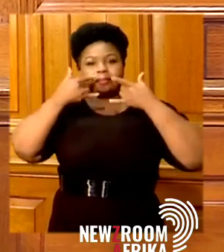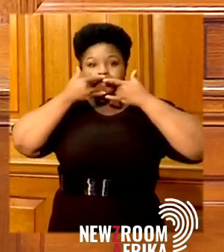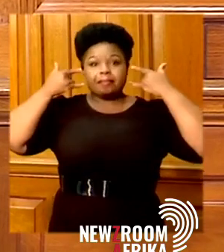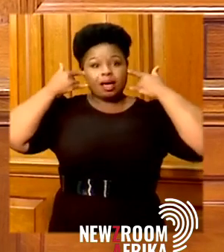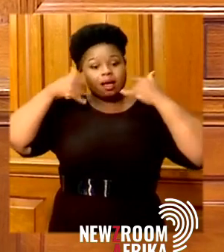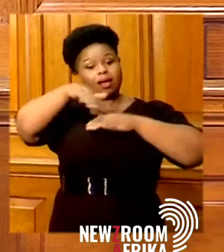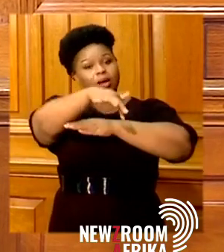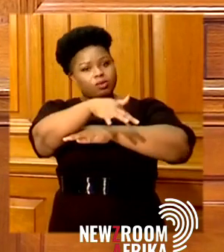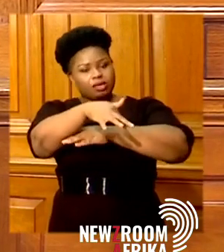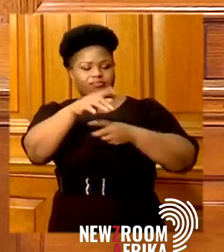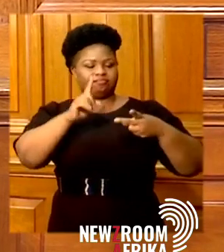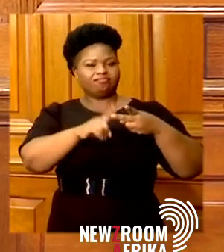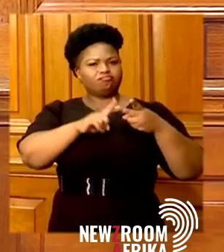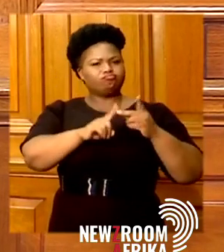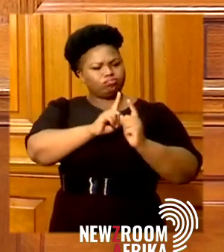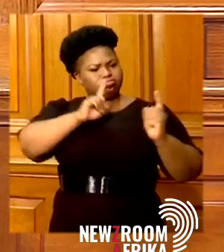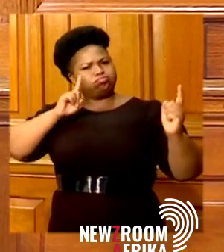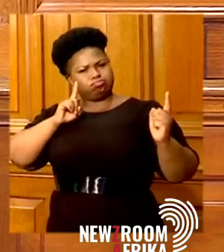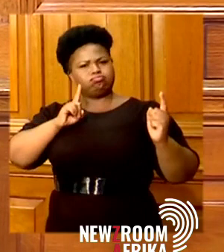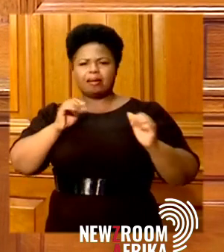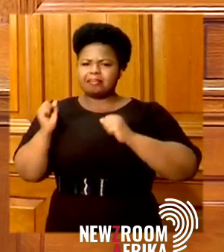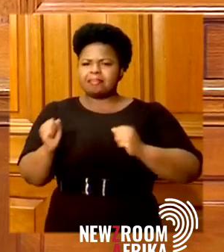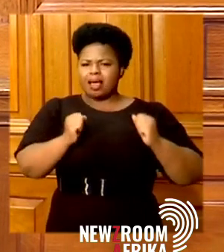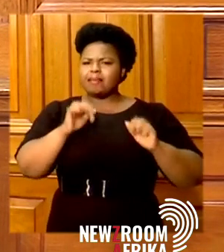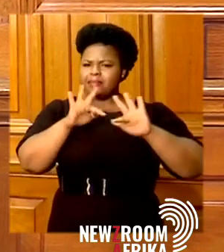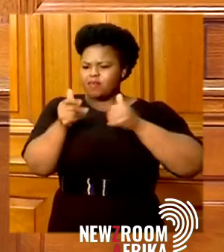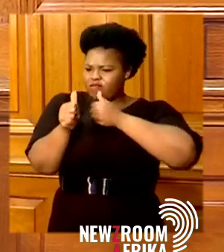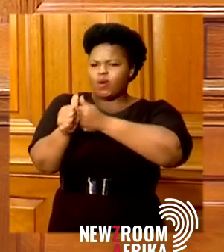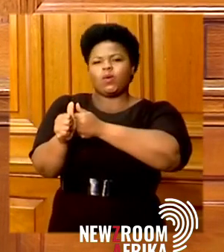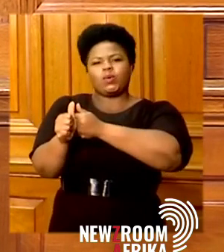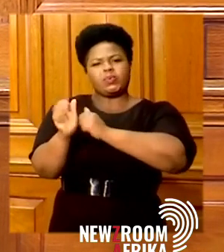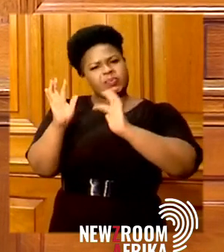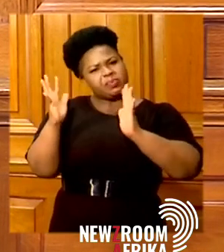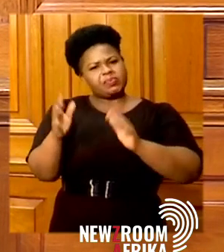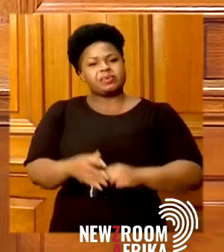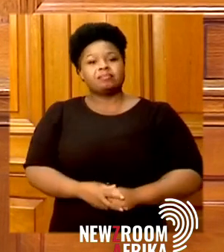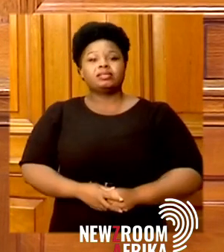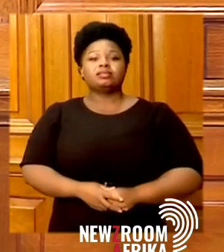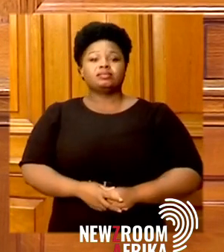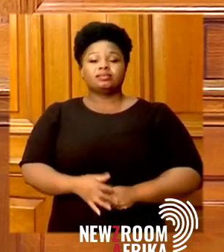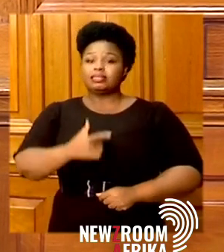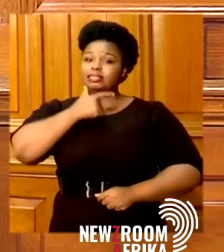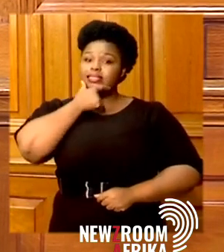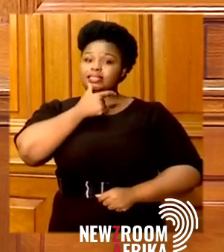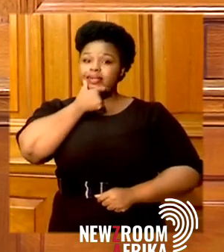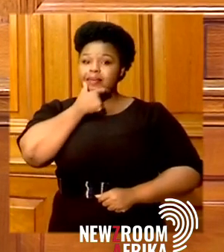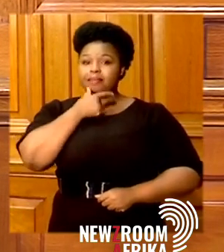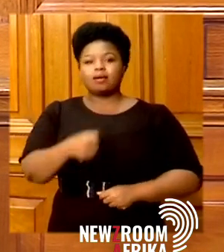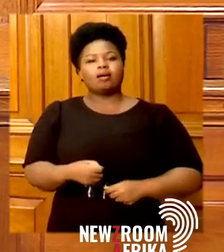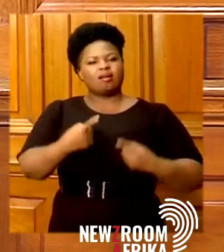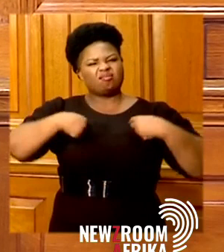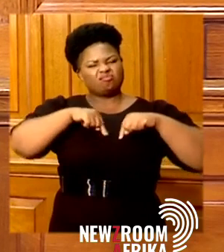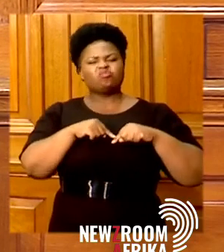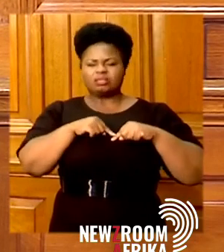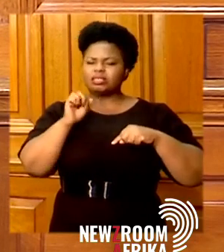public and social distancing. The measures we had put in place in December